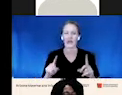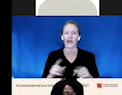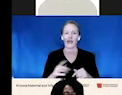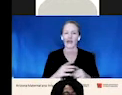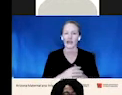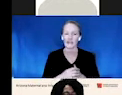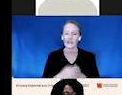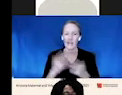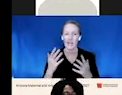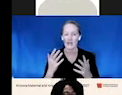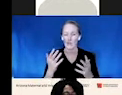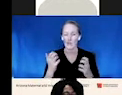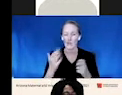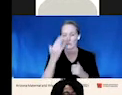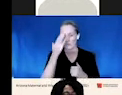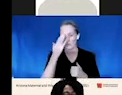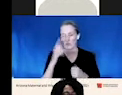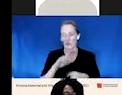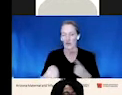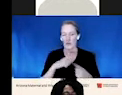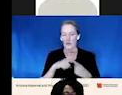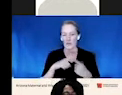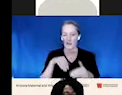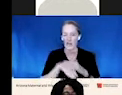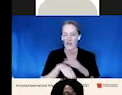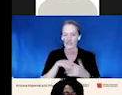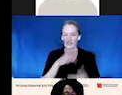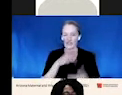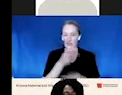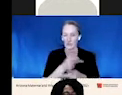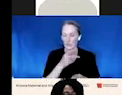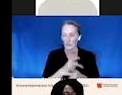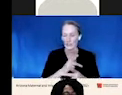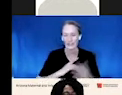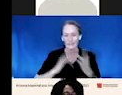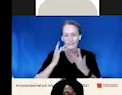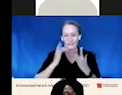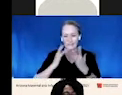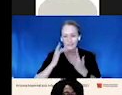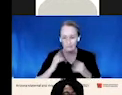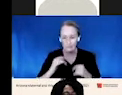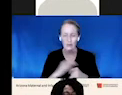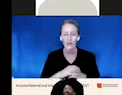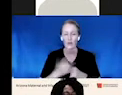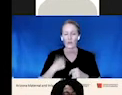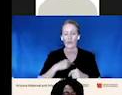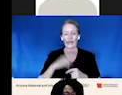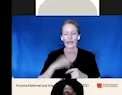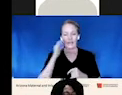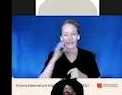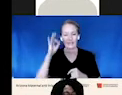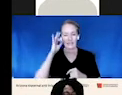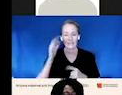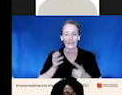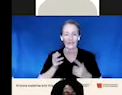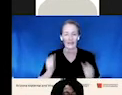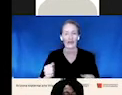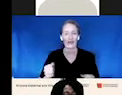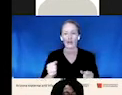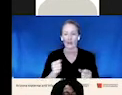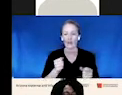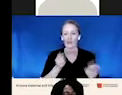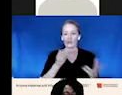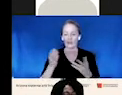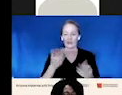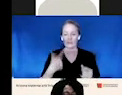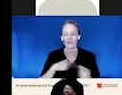communities, primarily rural, remote communities, but also for urban natives as well. We have Indian Health Services. We have a big IHS clinic in